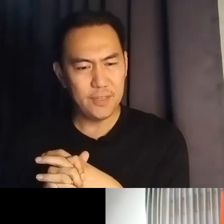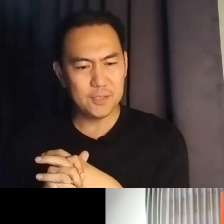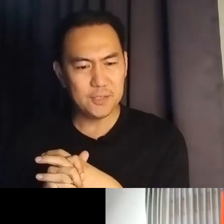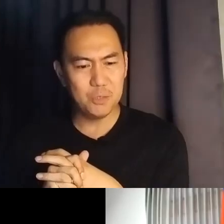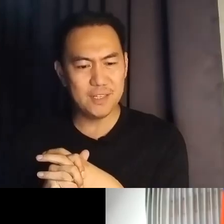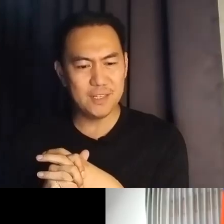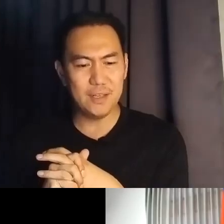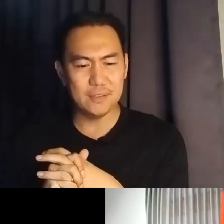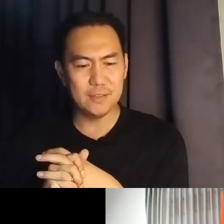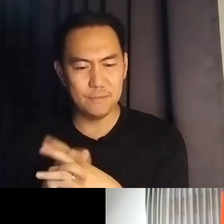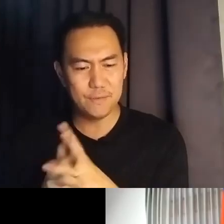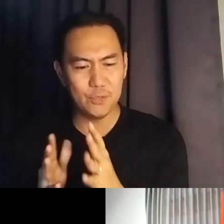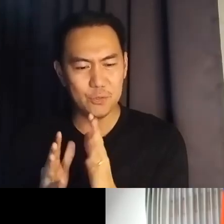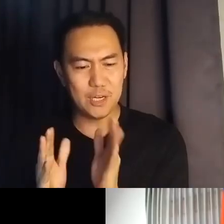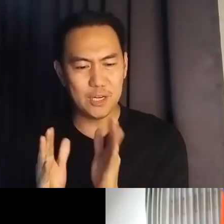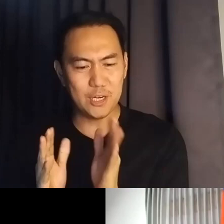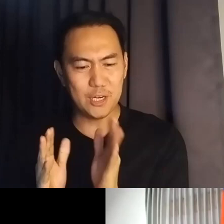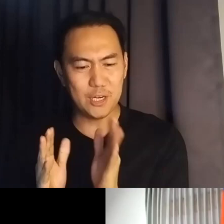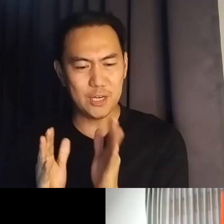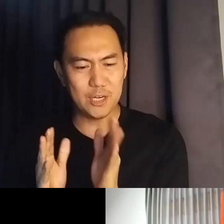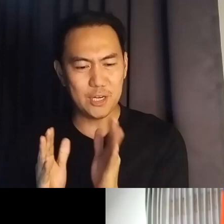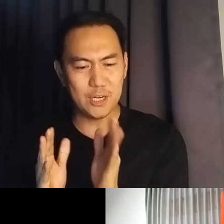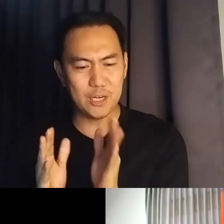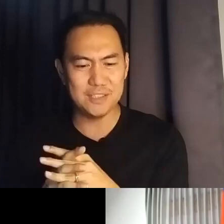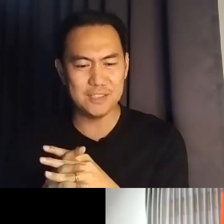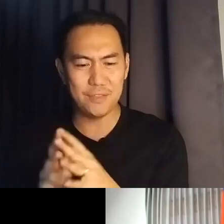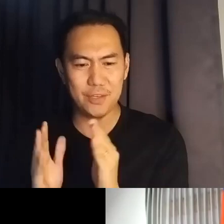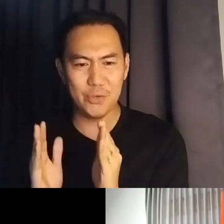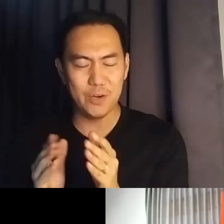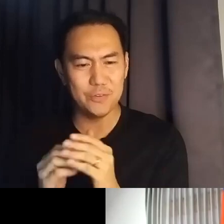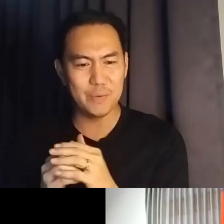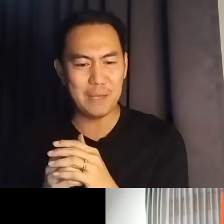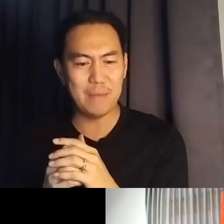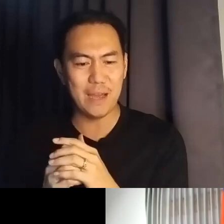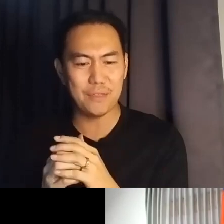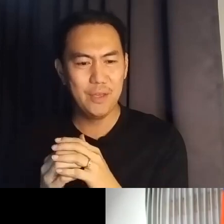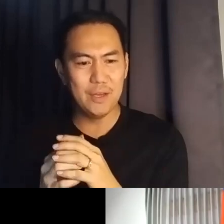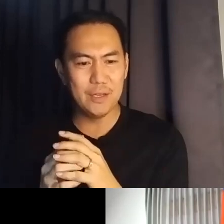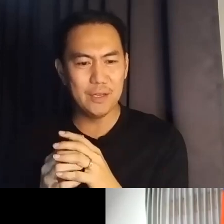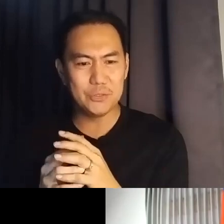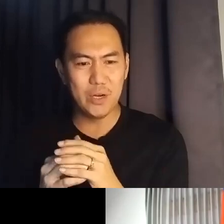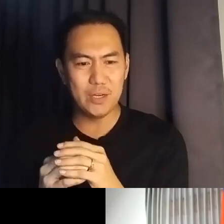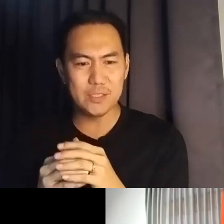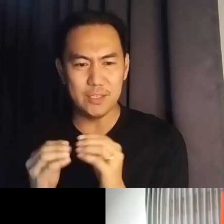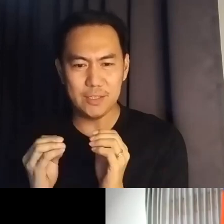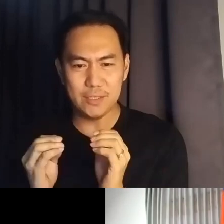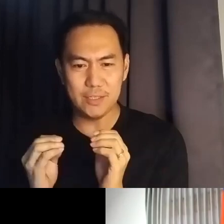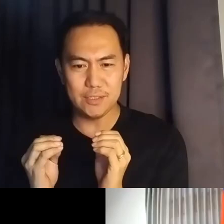Thank you so much, Nathalie. And first of all, congratulations to Cambodia, Your Excellency. I think you are on the right path